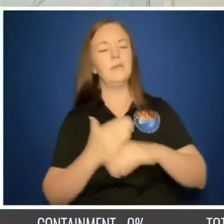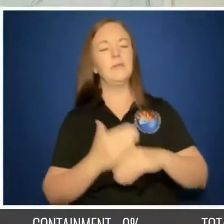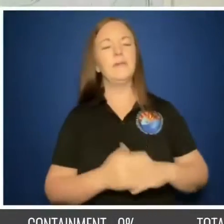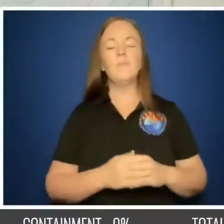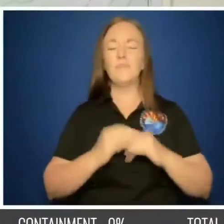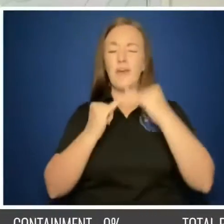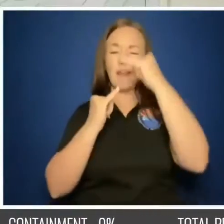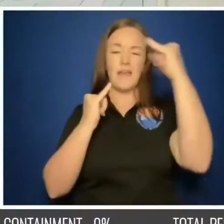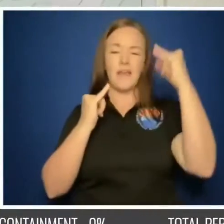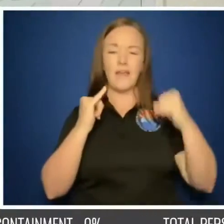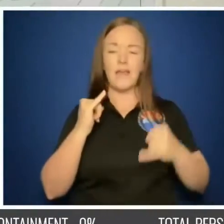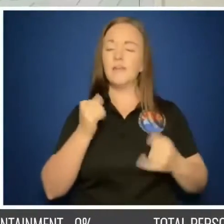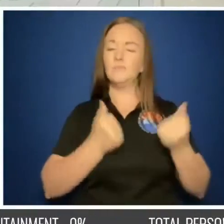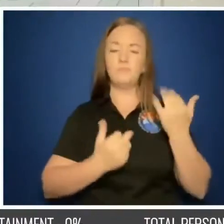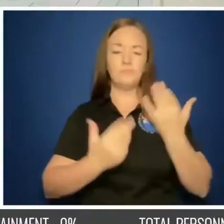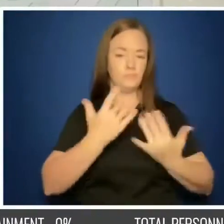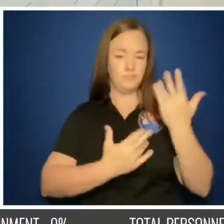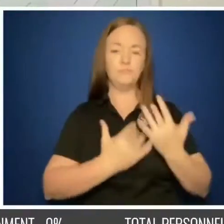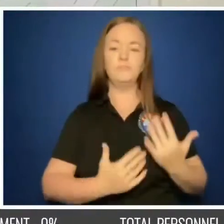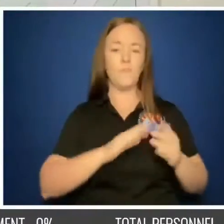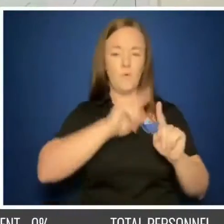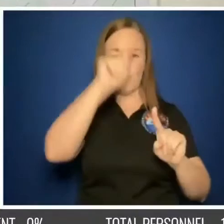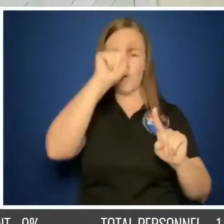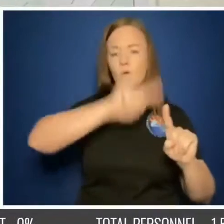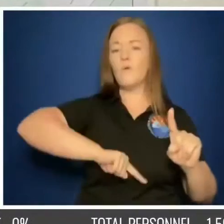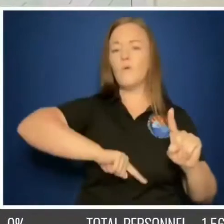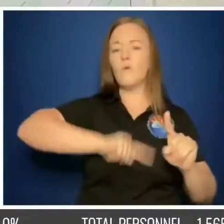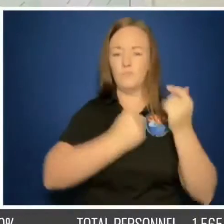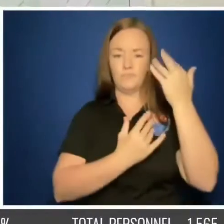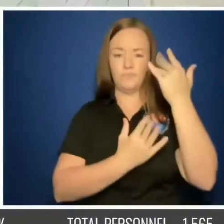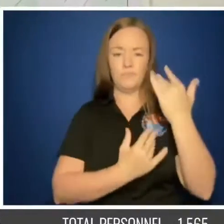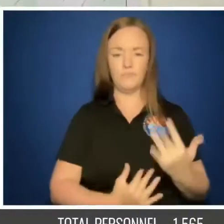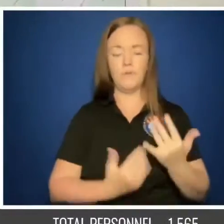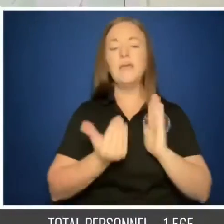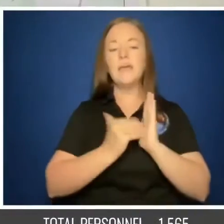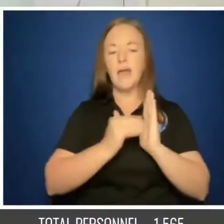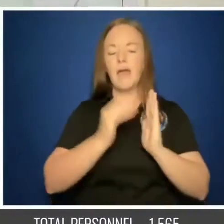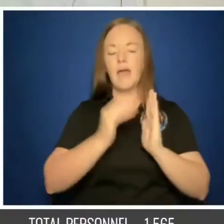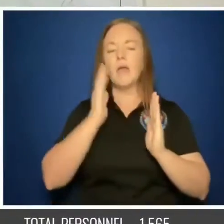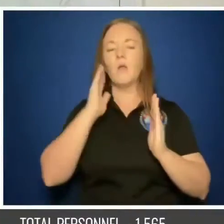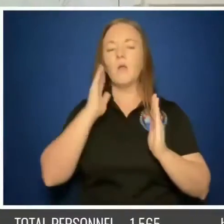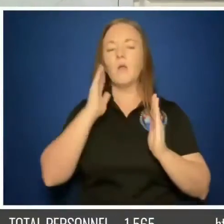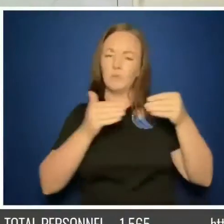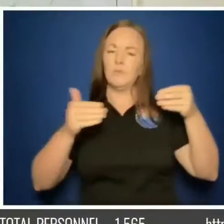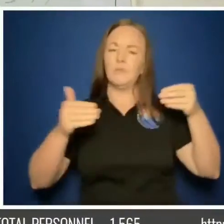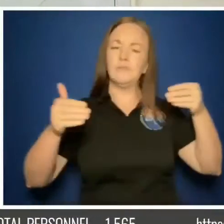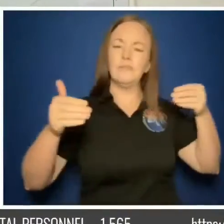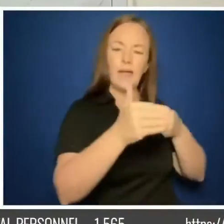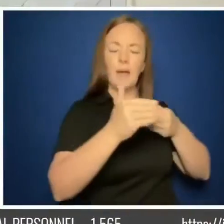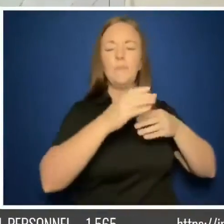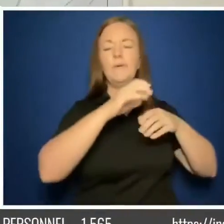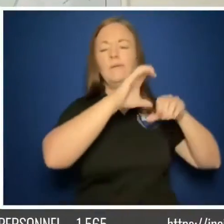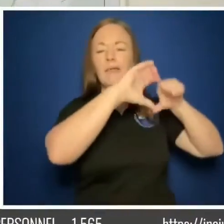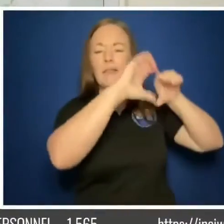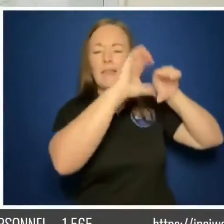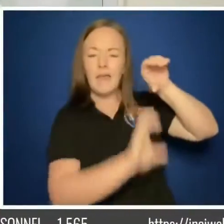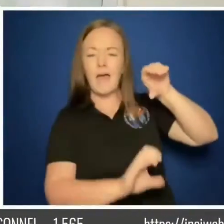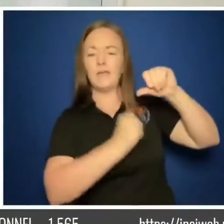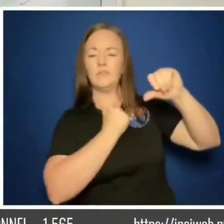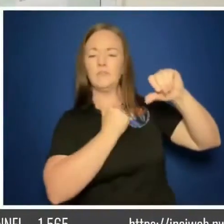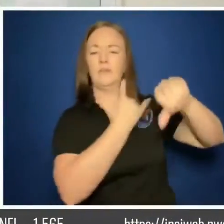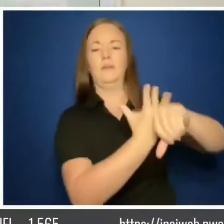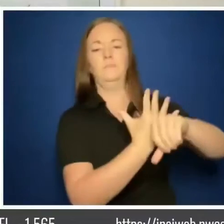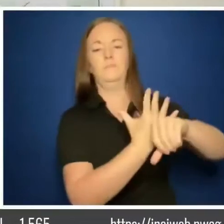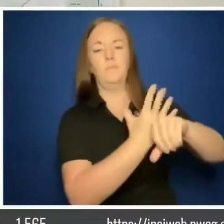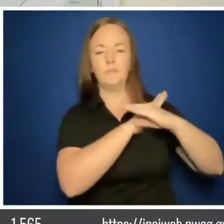and they'll be working out here out in front of the main fire trying to put in indirect line. As you move out here towards the east-southeast end of the